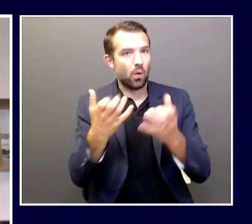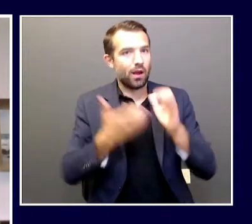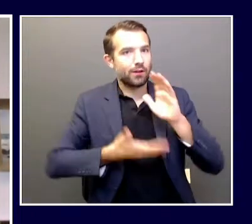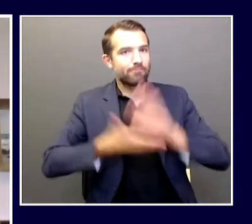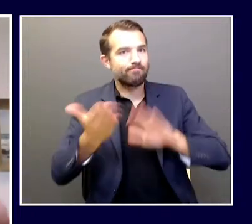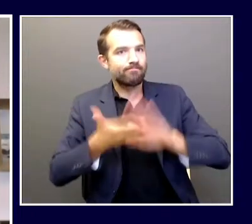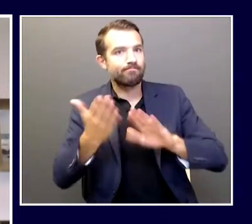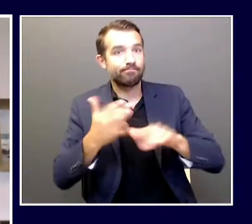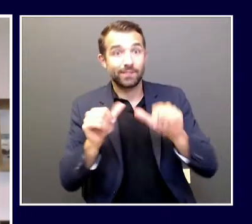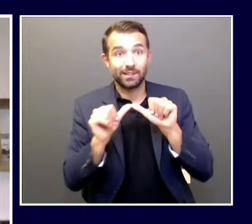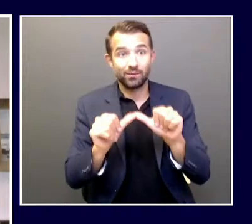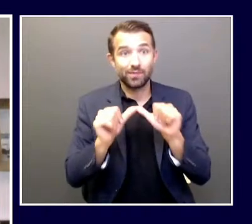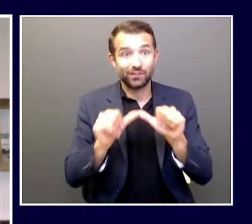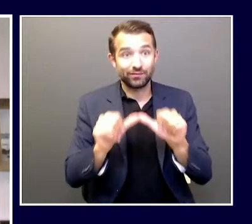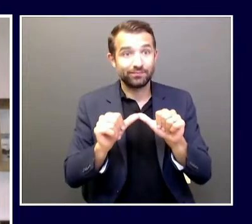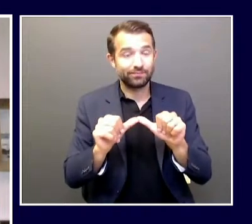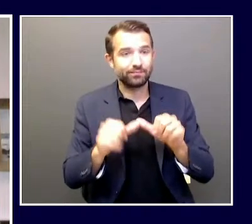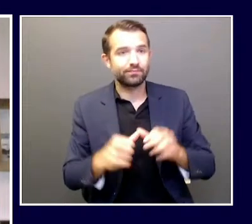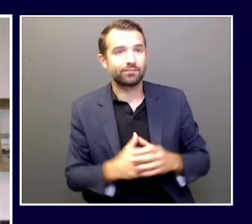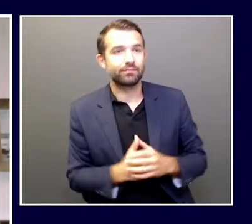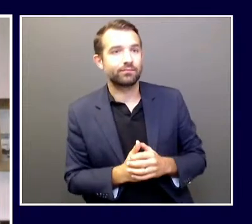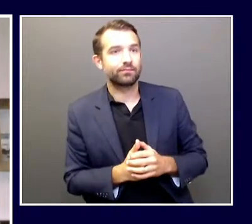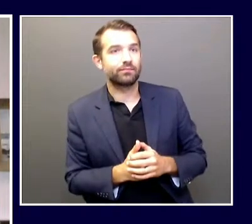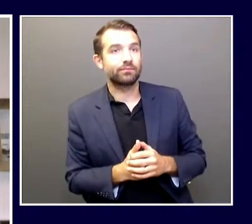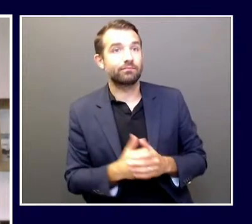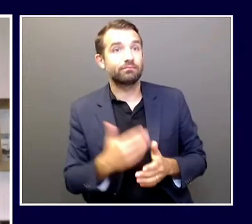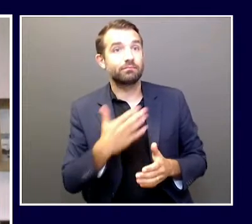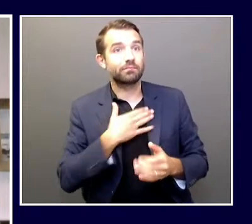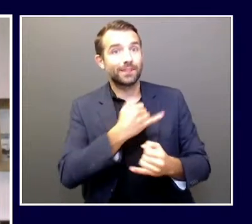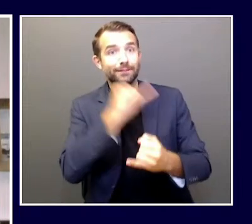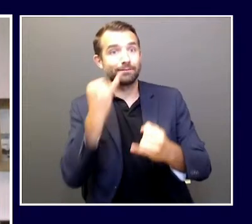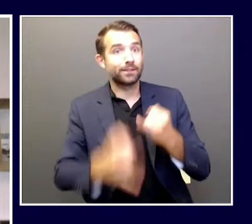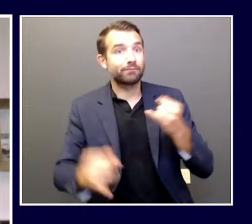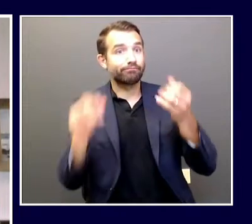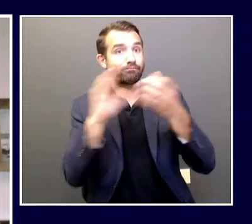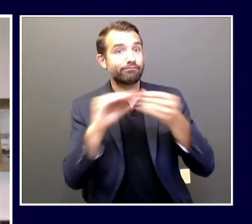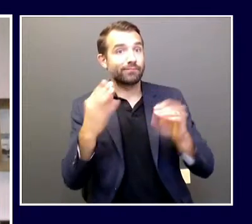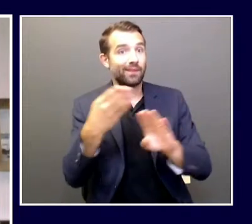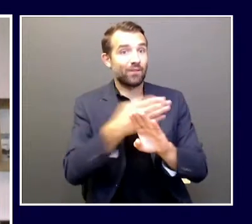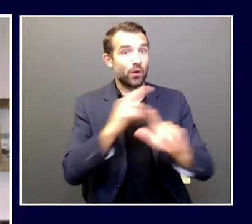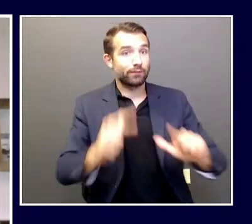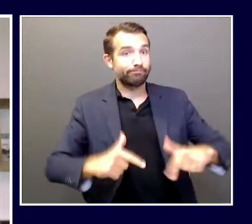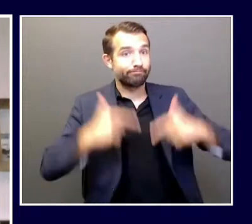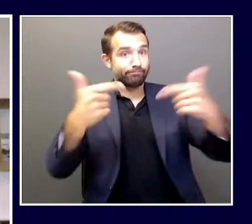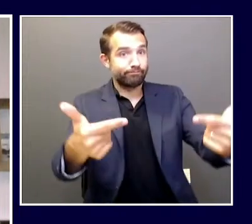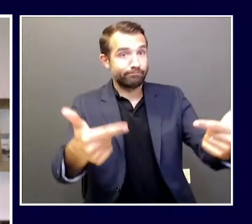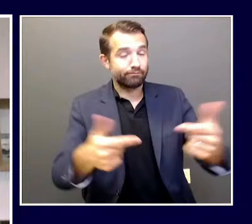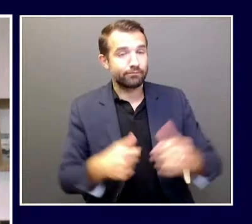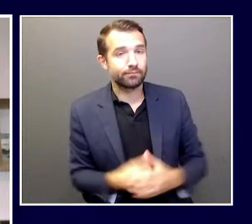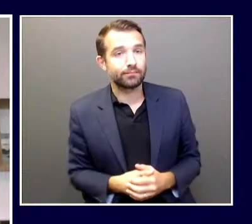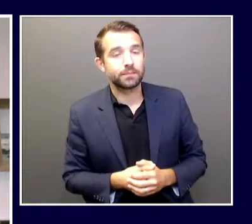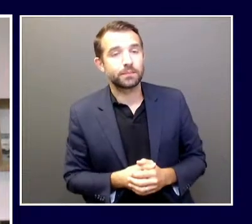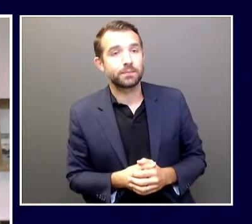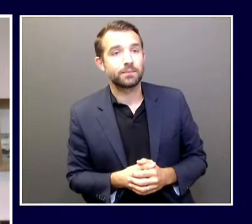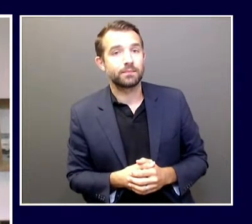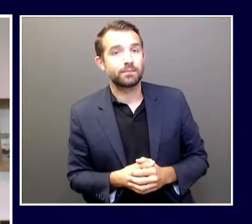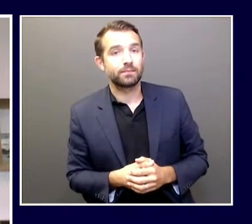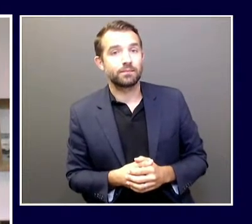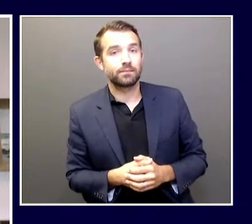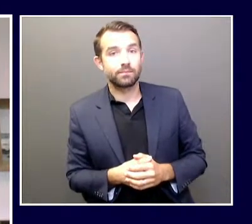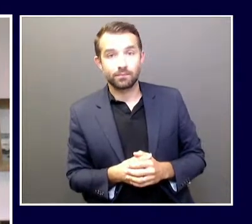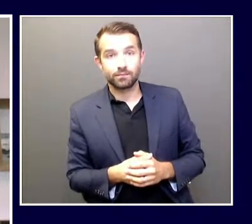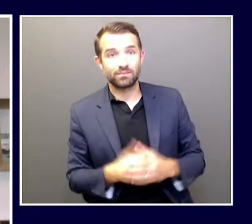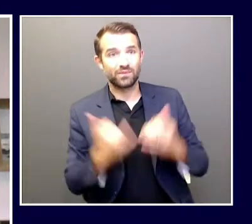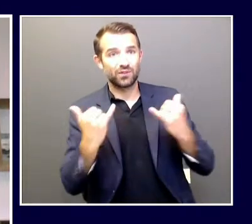finally, I want to close by trying to tie all these threads together, by taking a moment to talk about where we are right